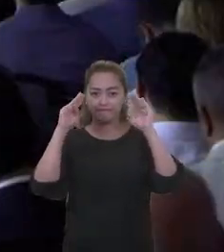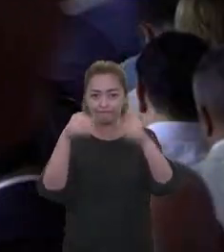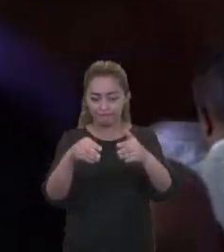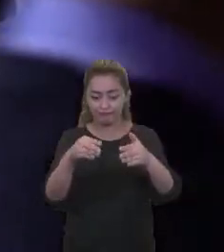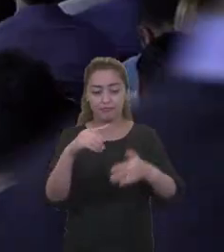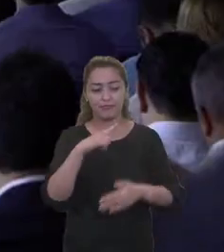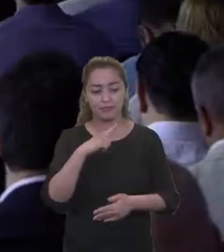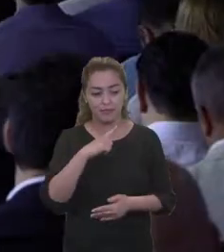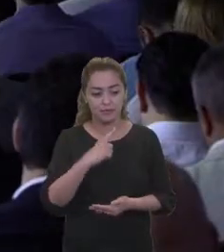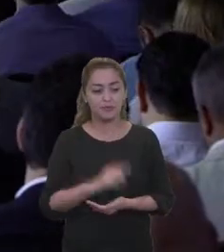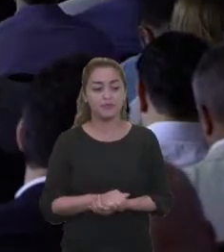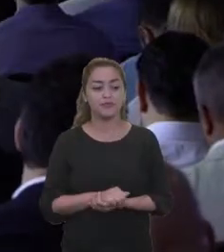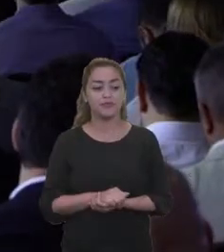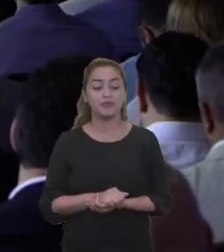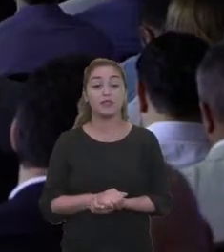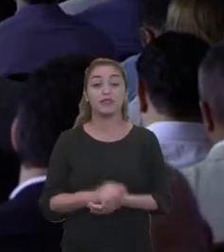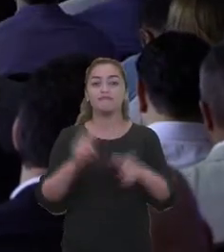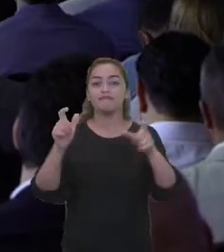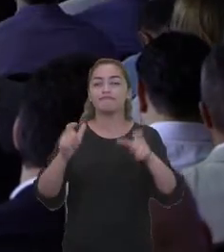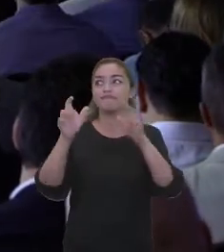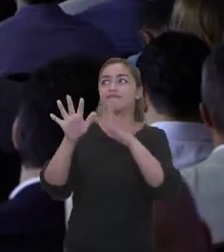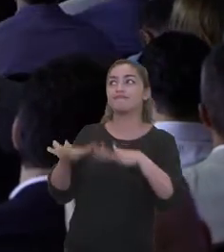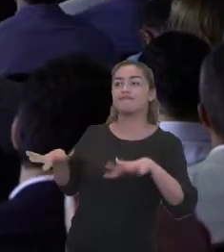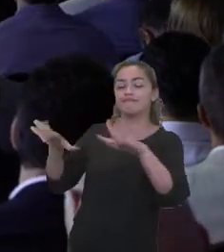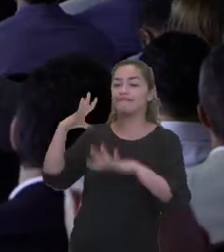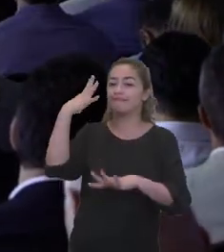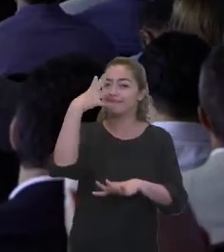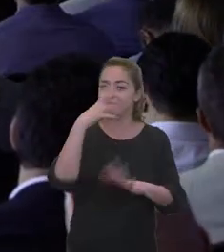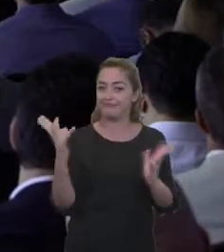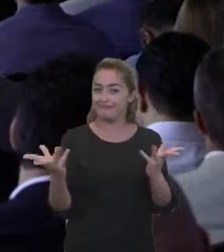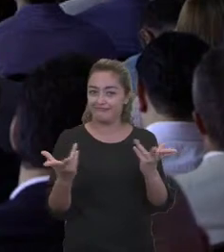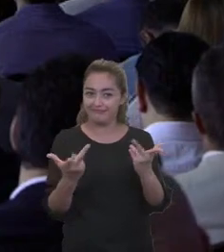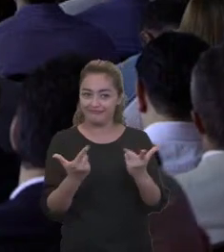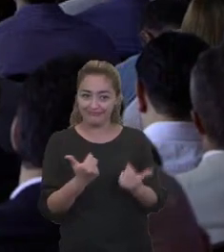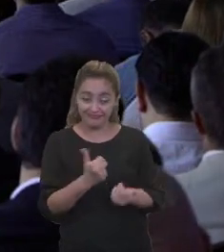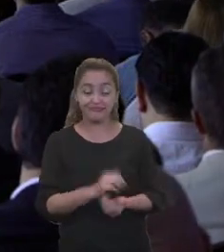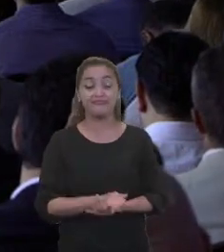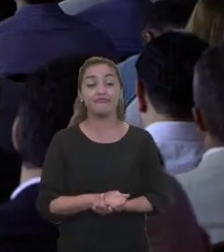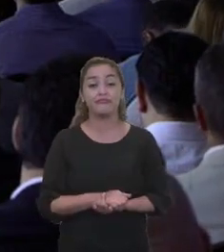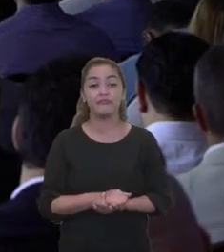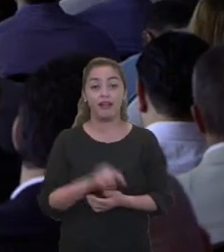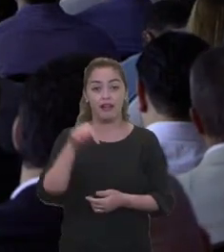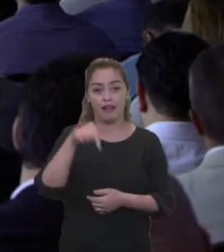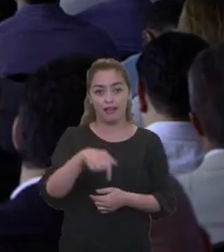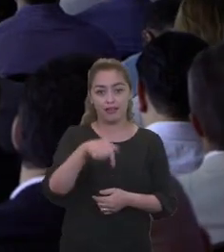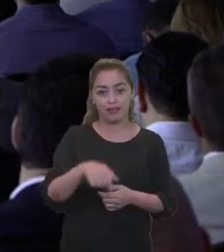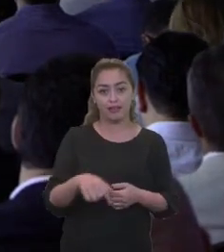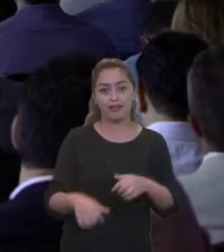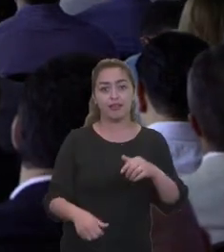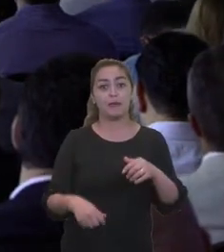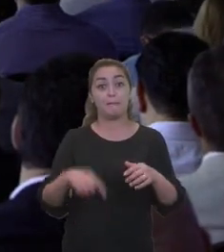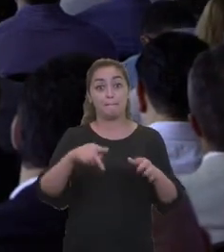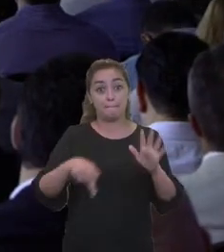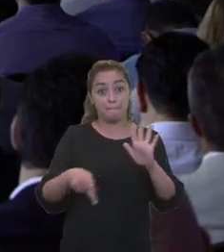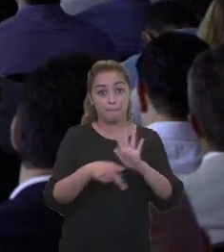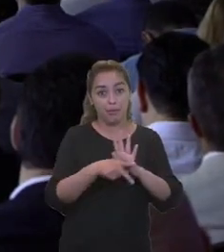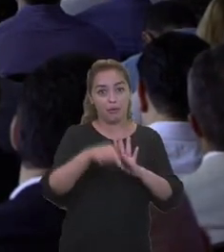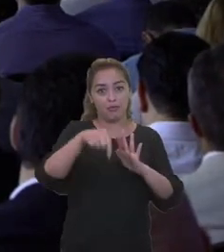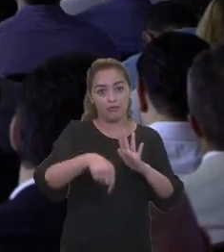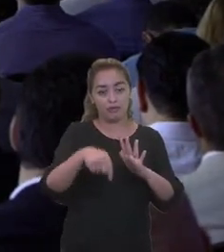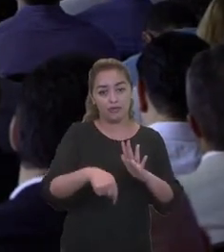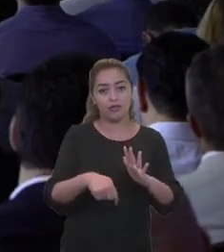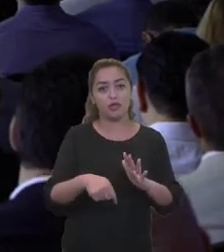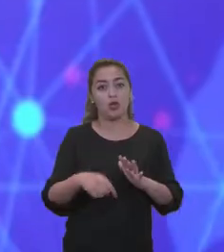is about having a proposition, an intention. We're in a beautiful venue, a center of